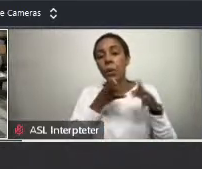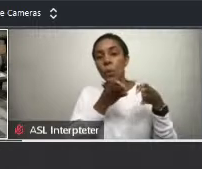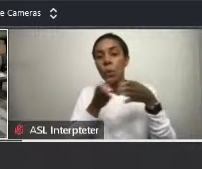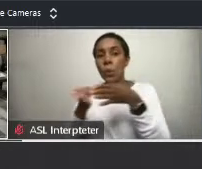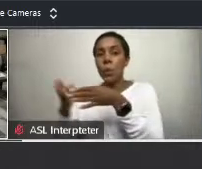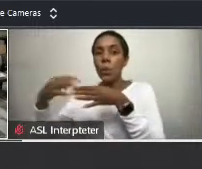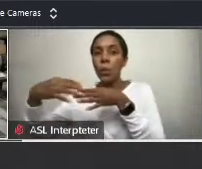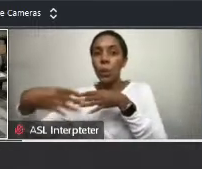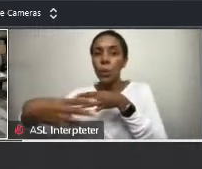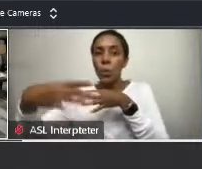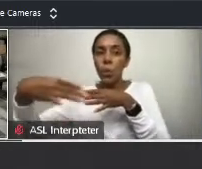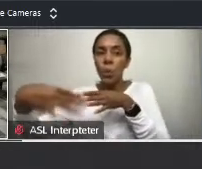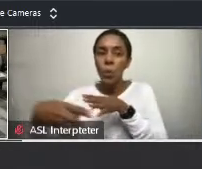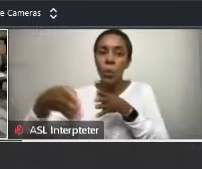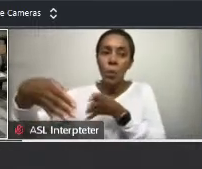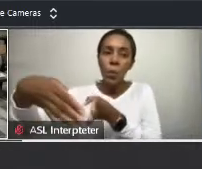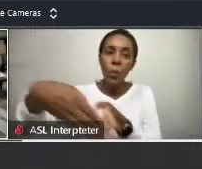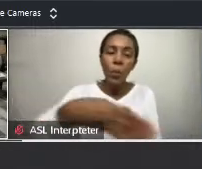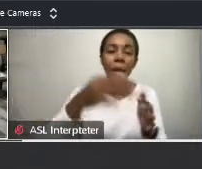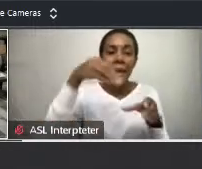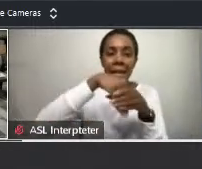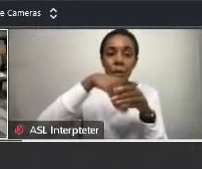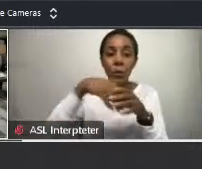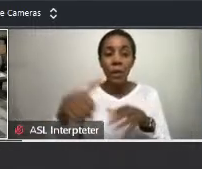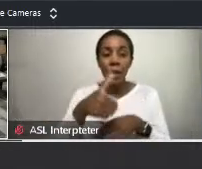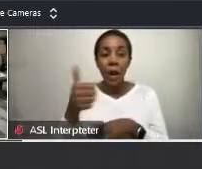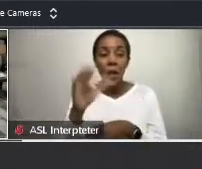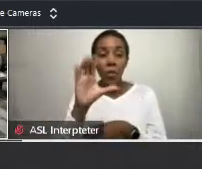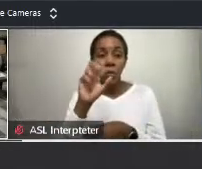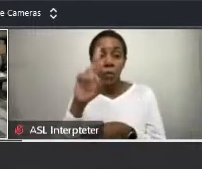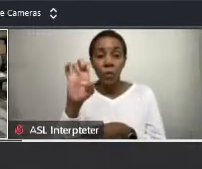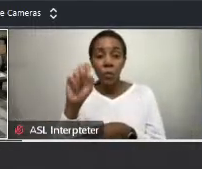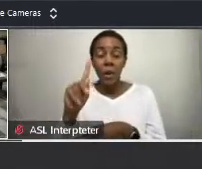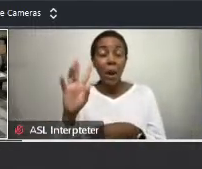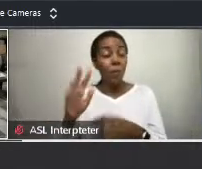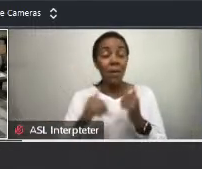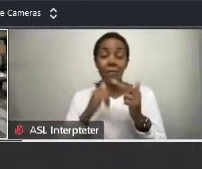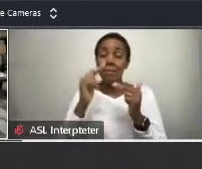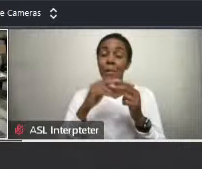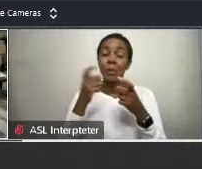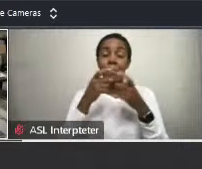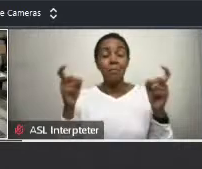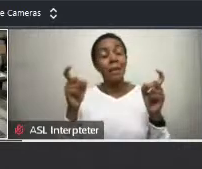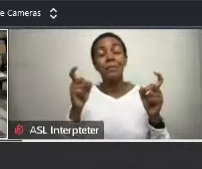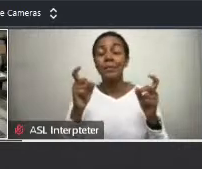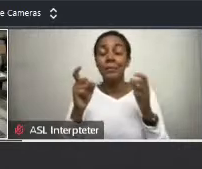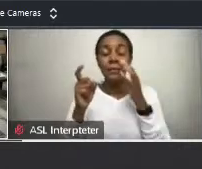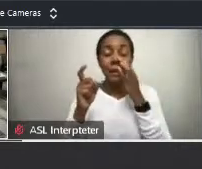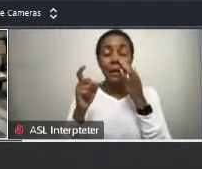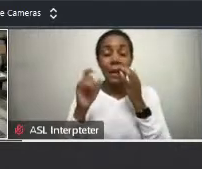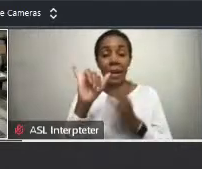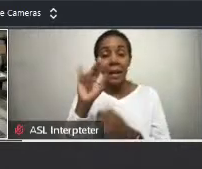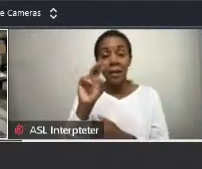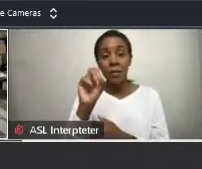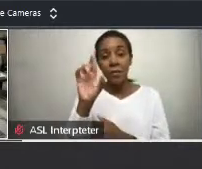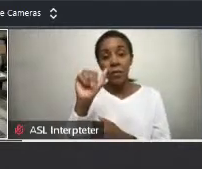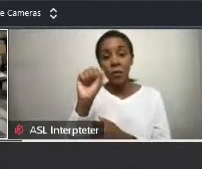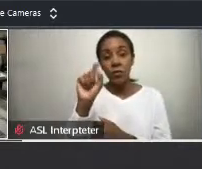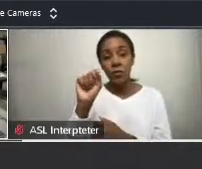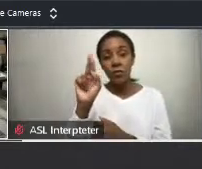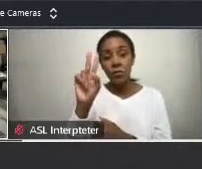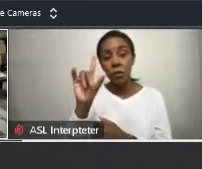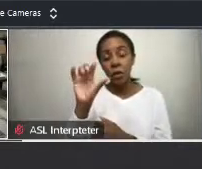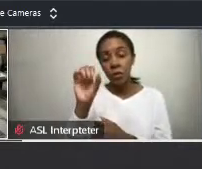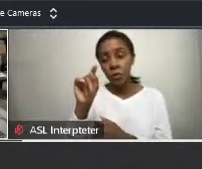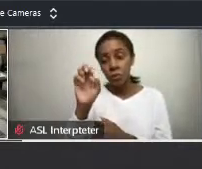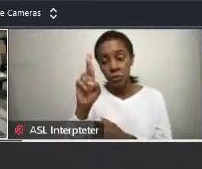So we built major infrastructure out into that area, but also because of the cost and elements took